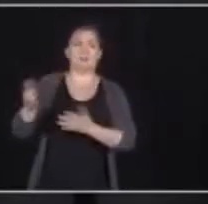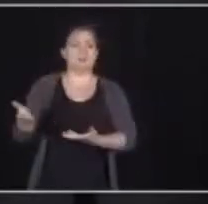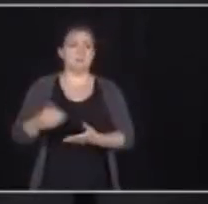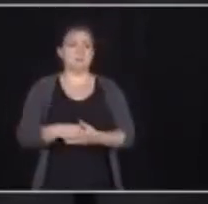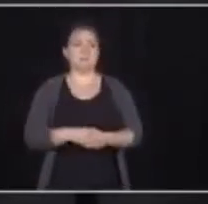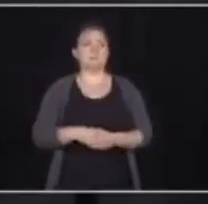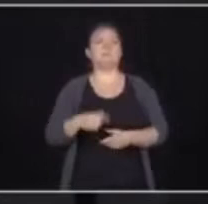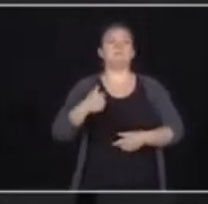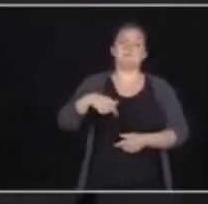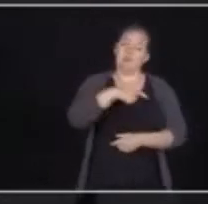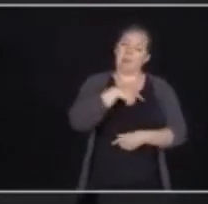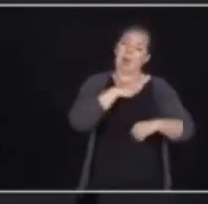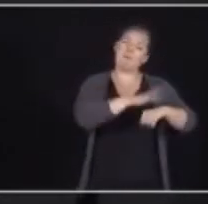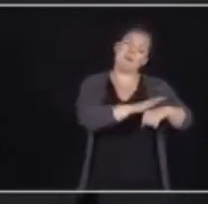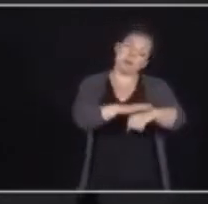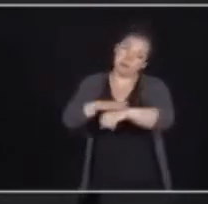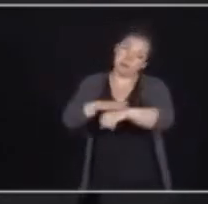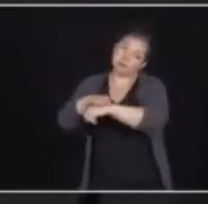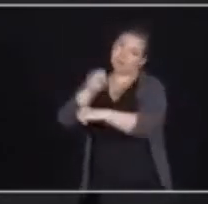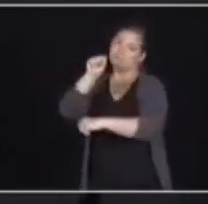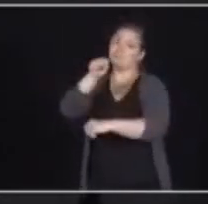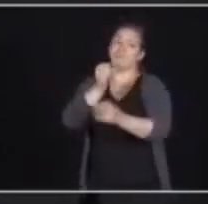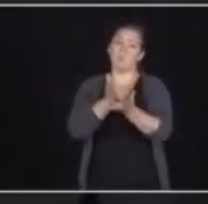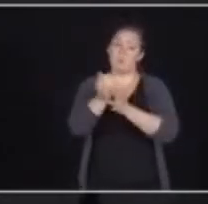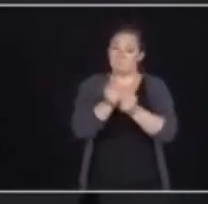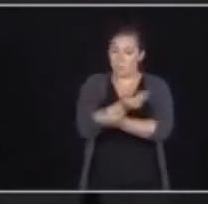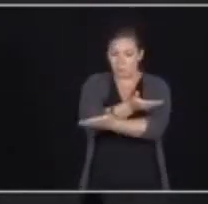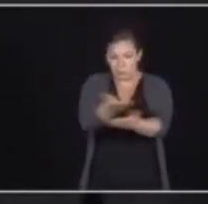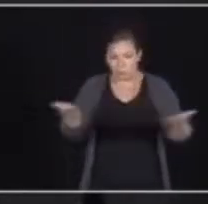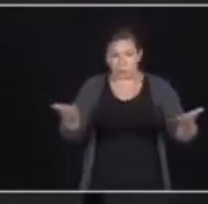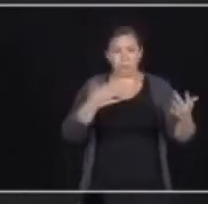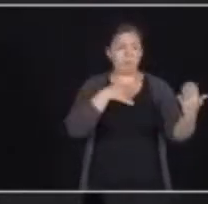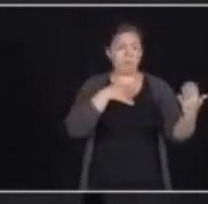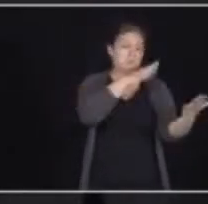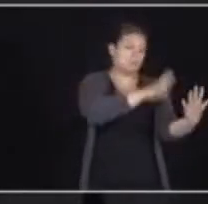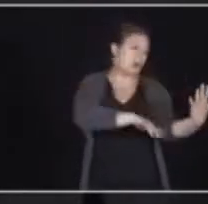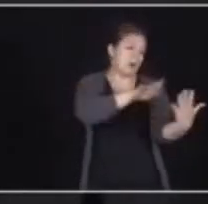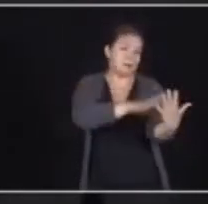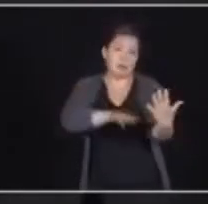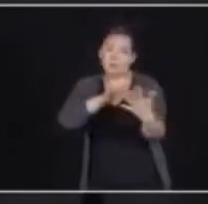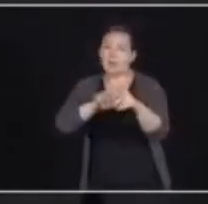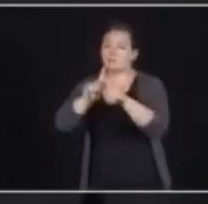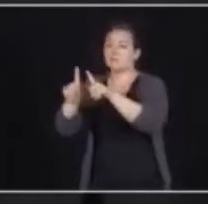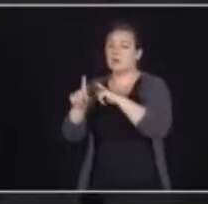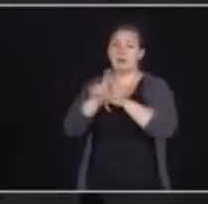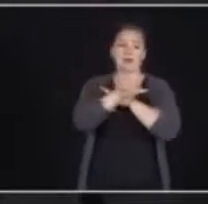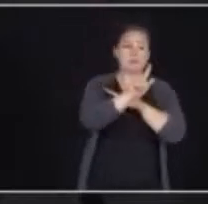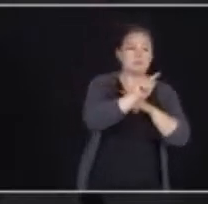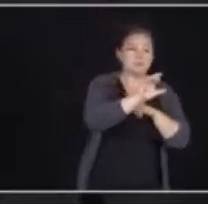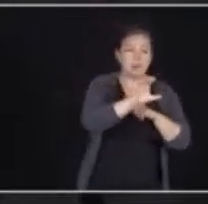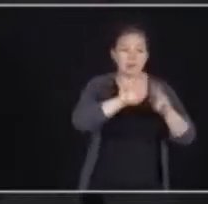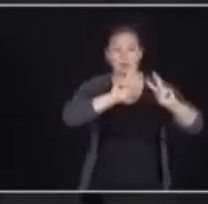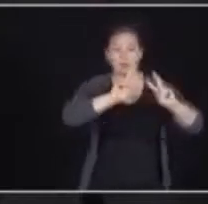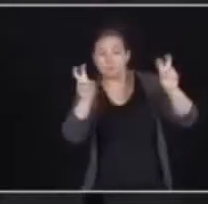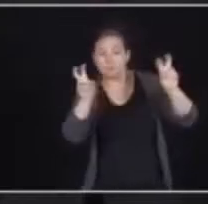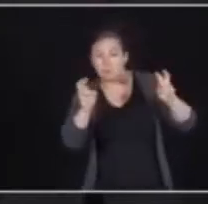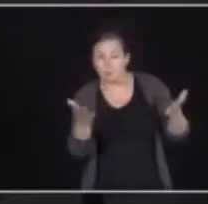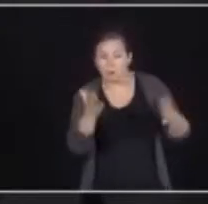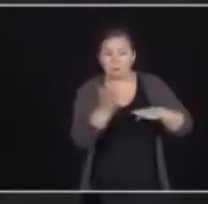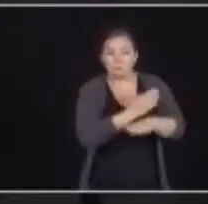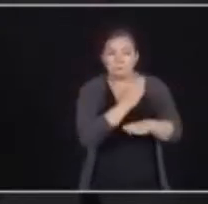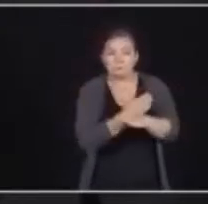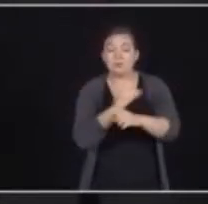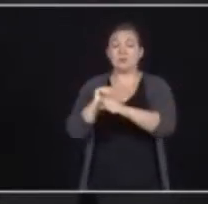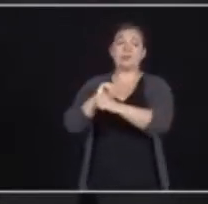with the sector and studied the long-term care development issues for the past year. COVID-19 slowed us down a little